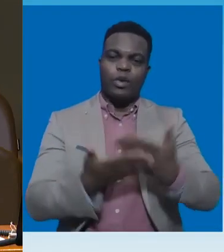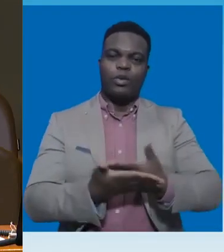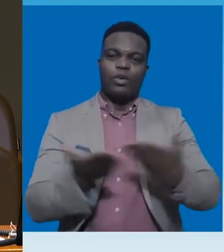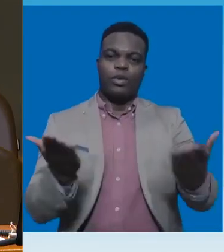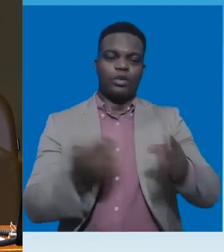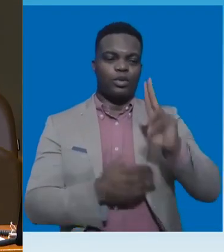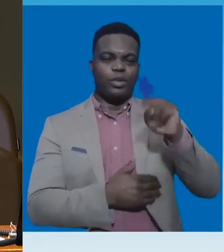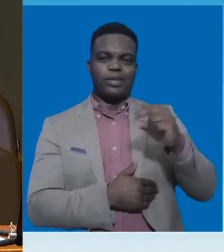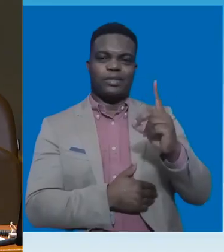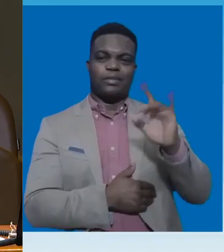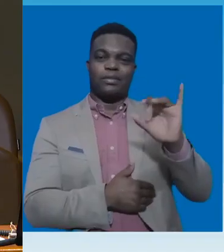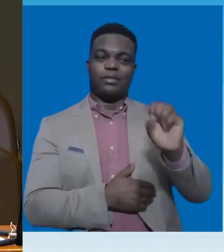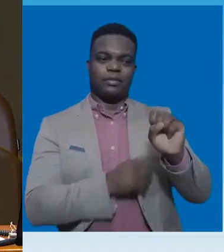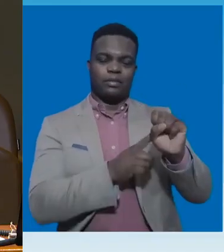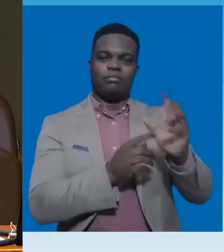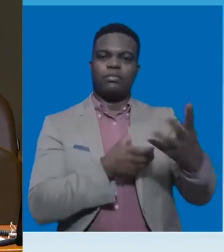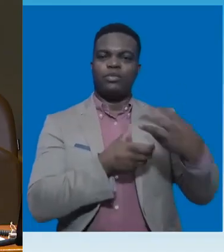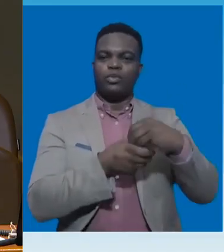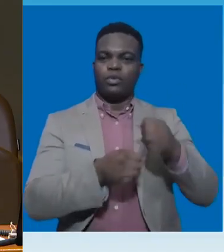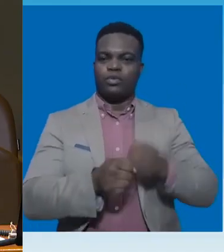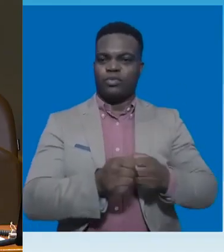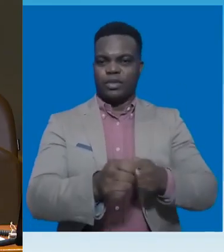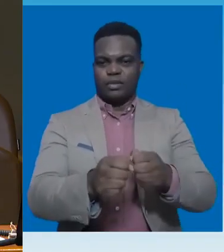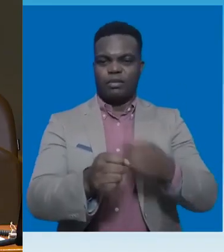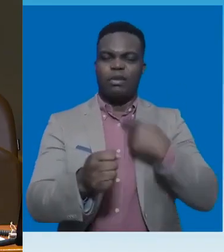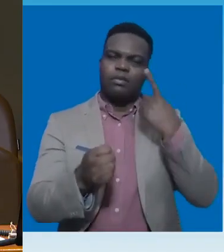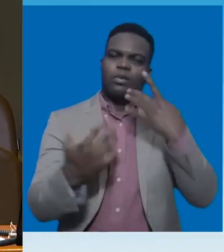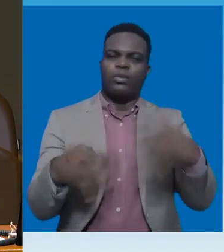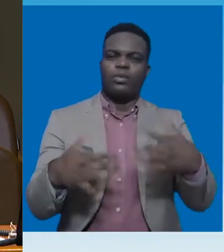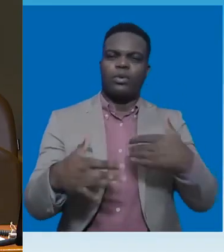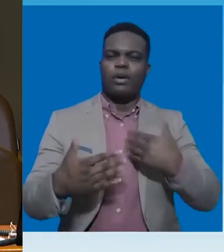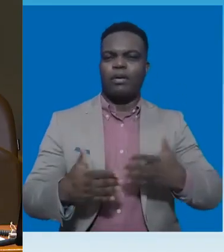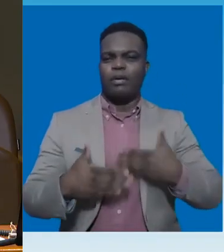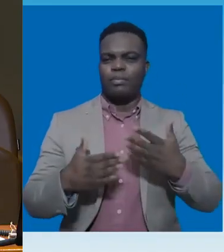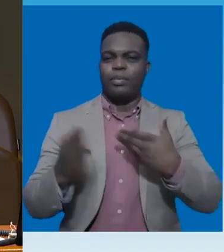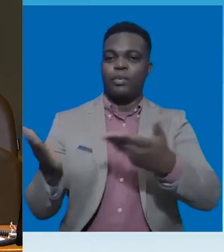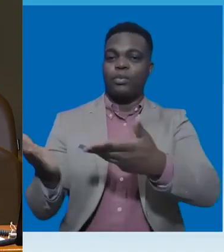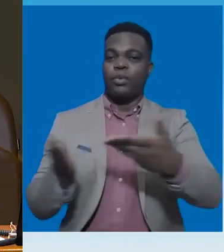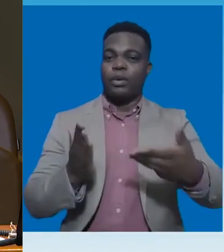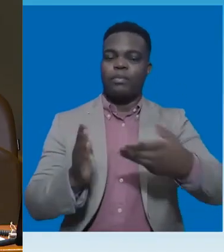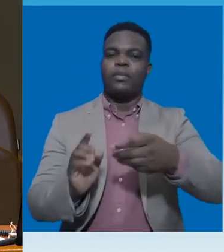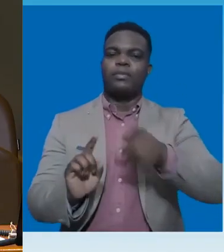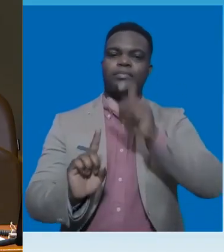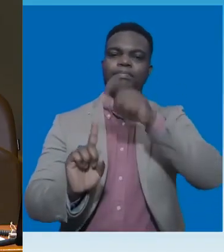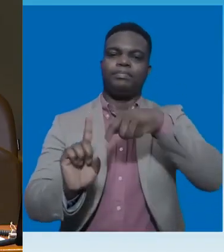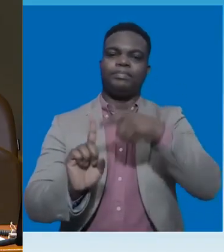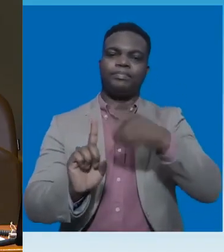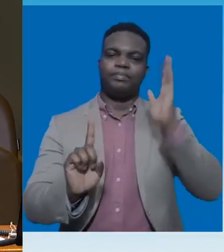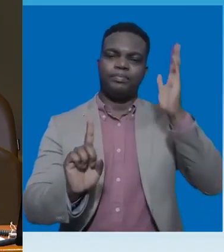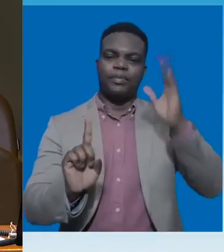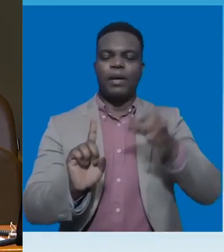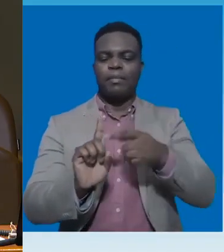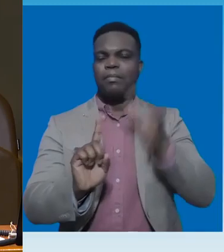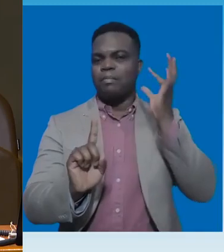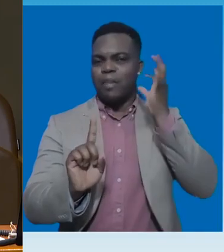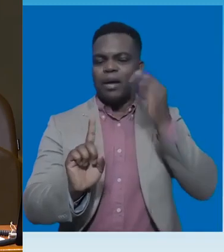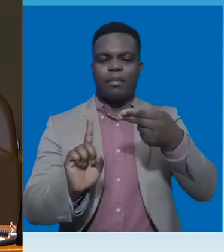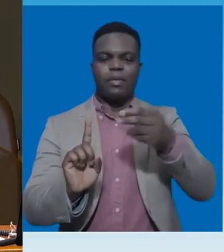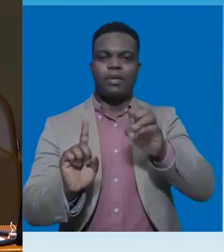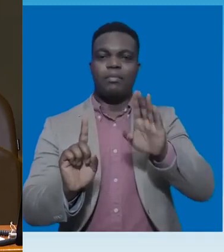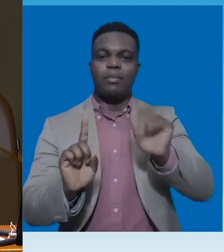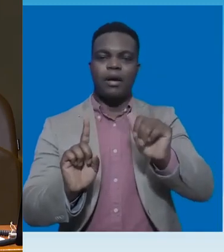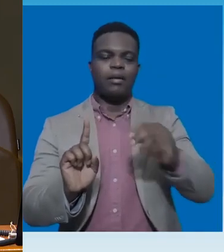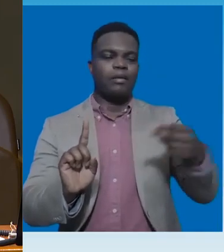to welcome our next speaker, Ms. Heba Hagras, Special Rapporteur on the Rights of Persons